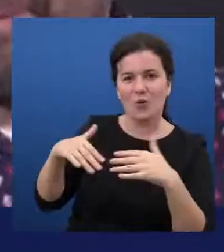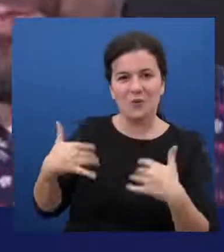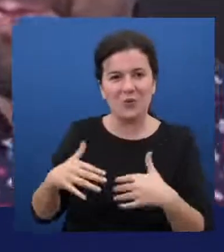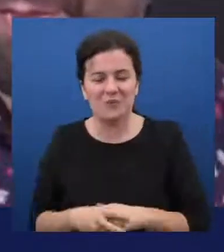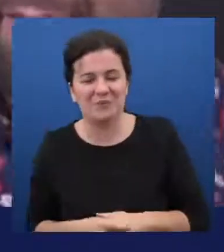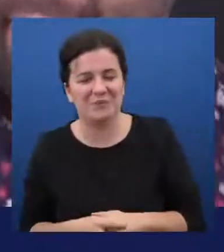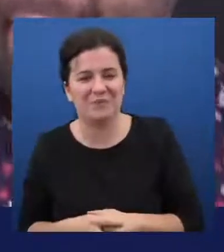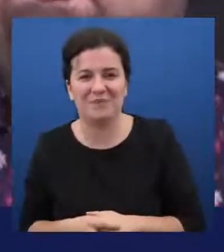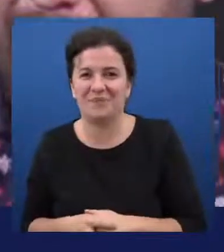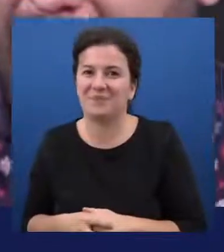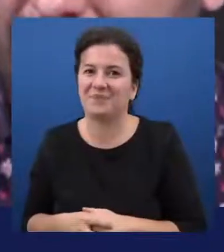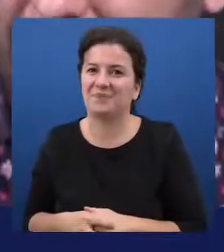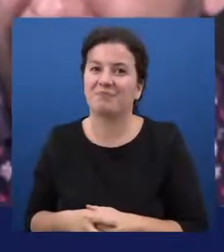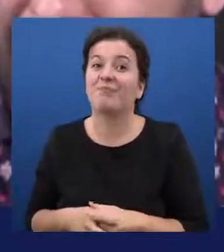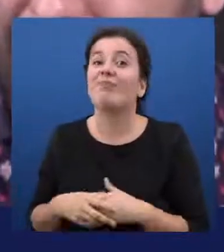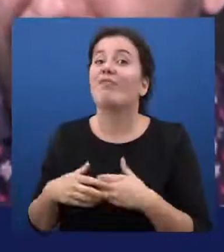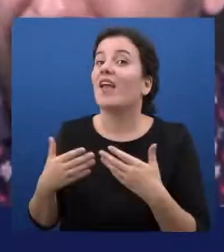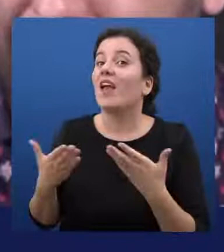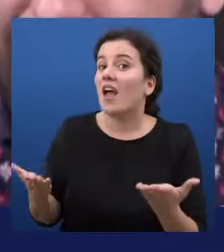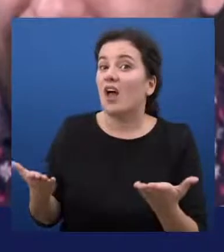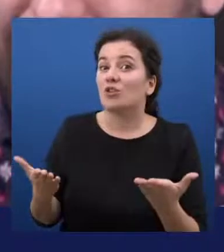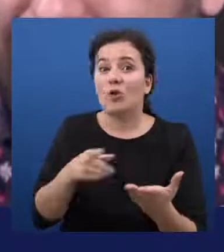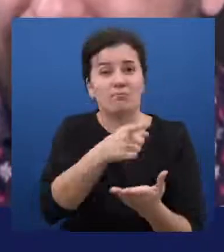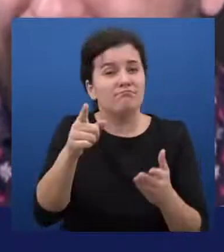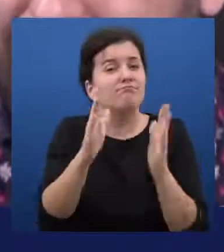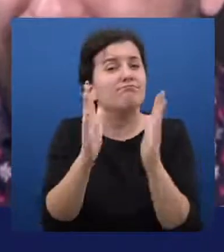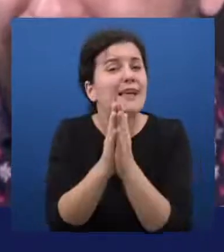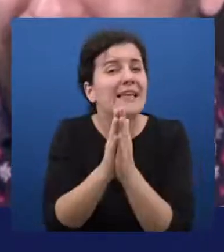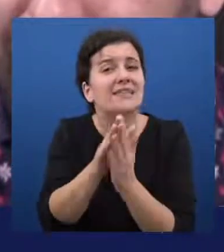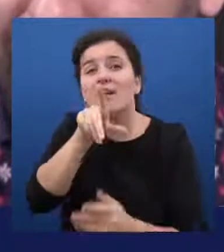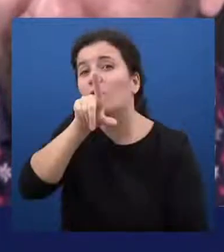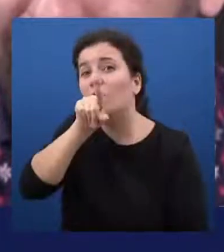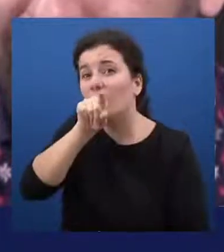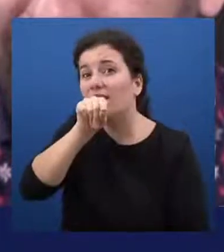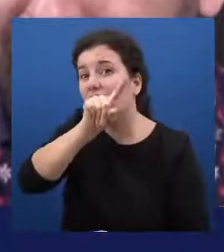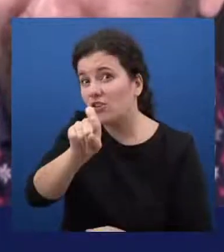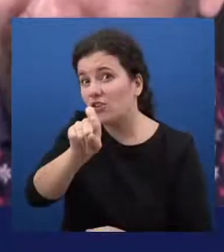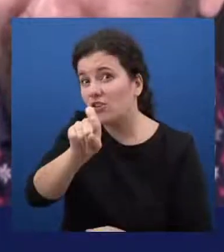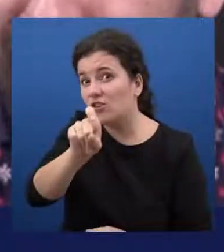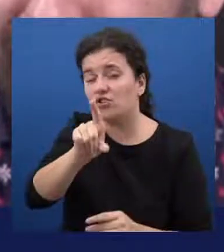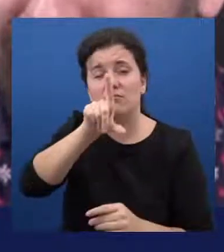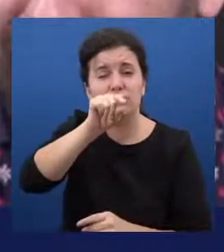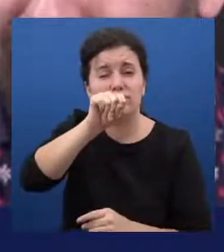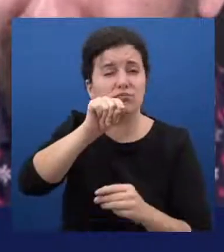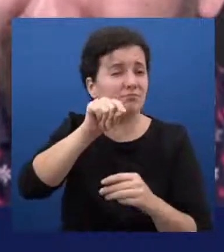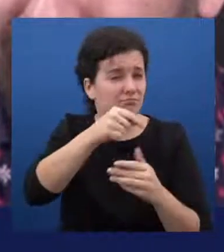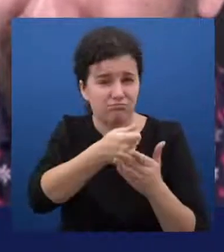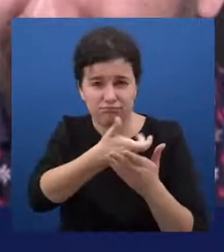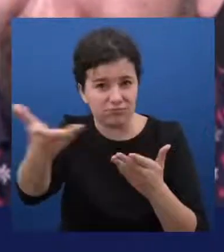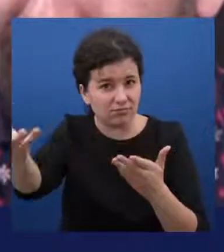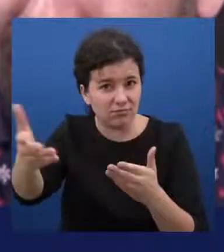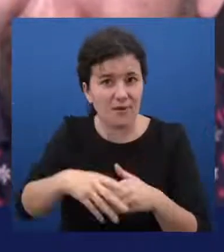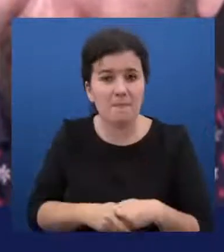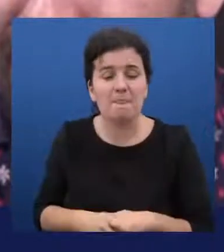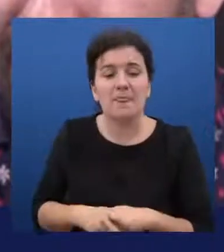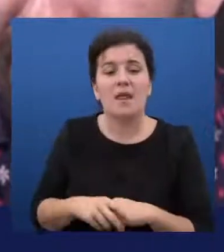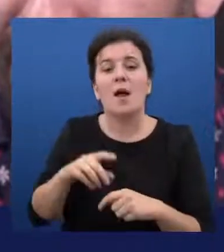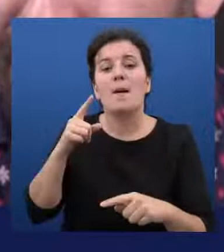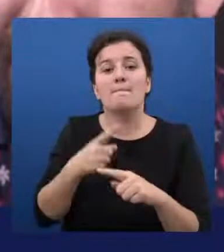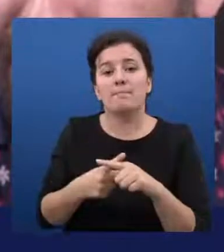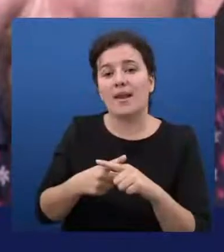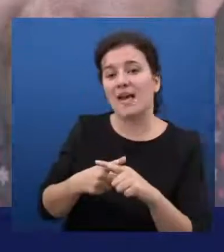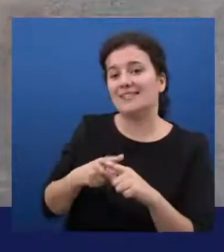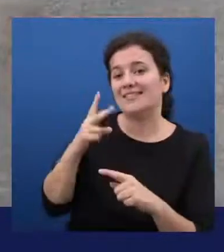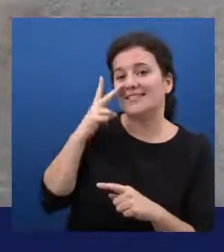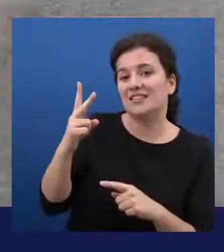talk about the history of AI. Actually, we're going to look back at how it all began and how we had these winters, and